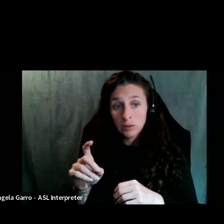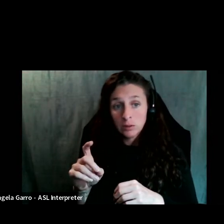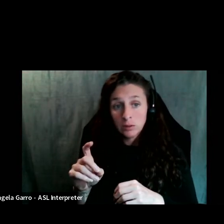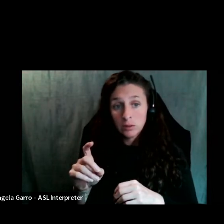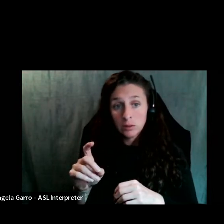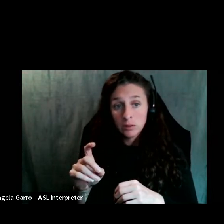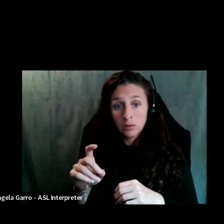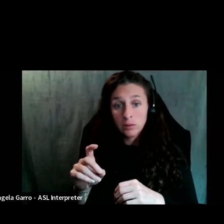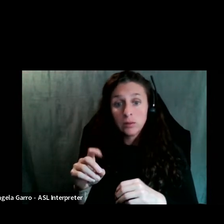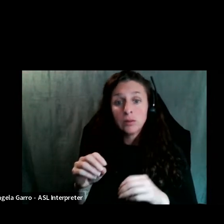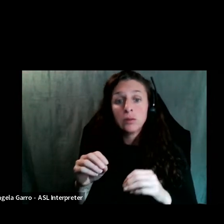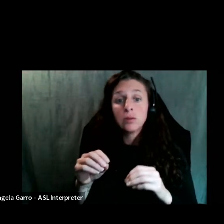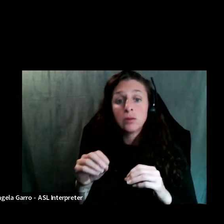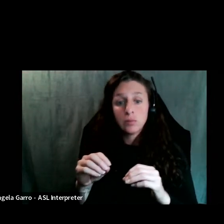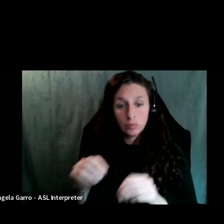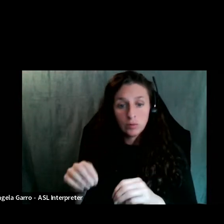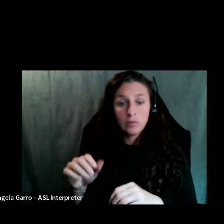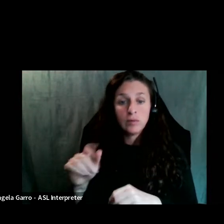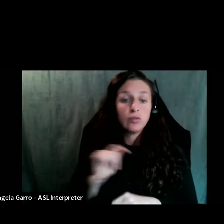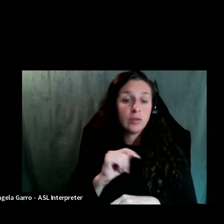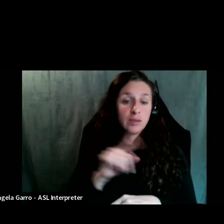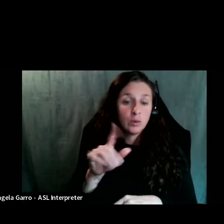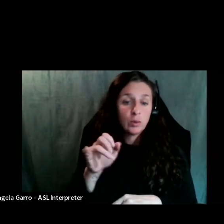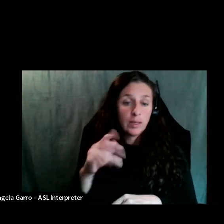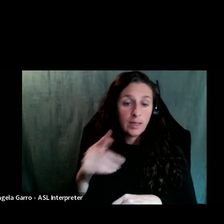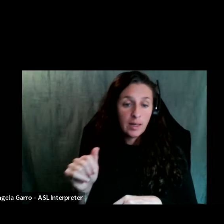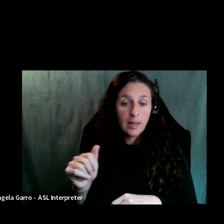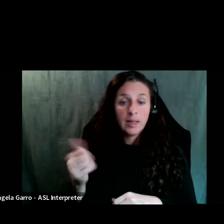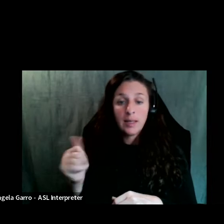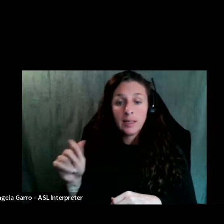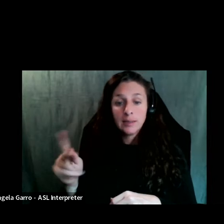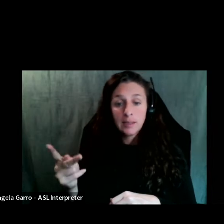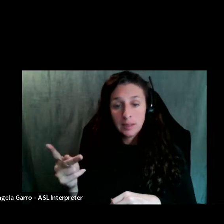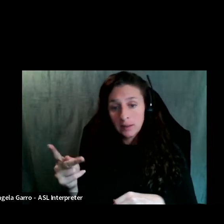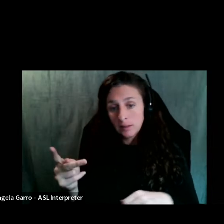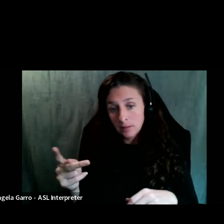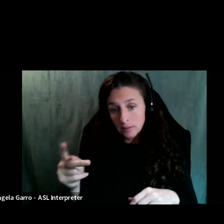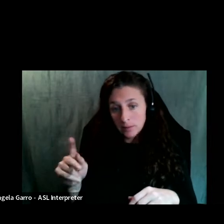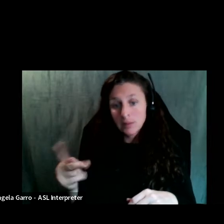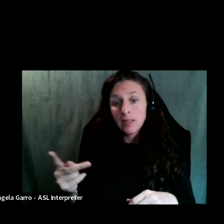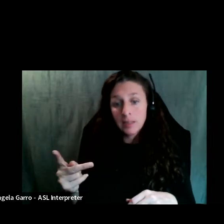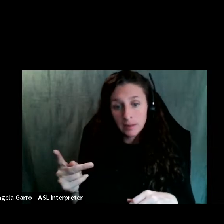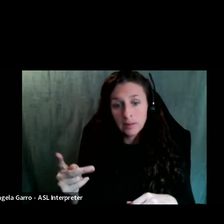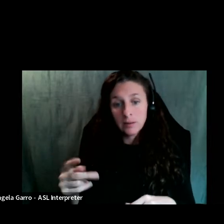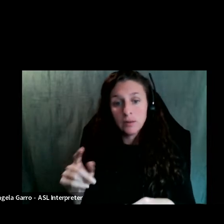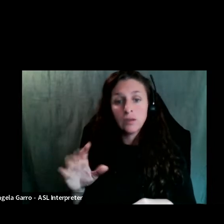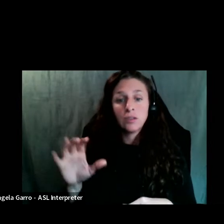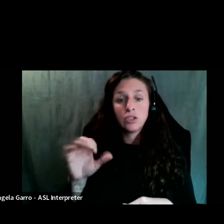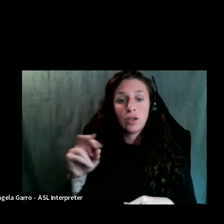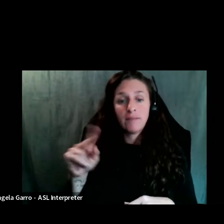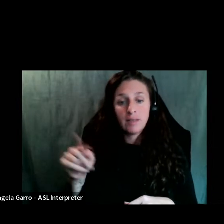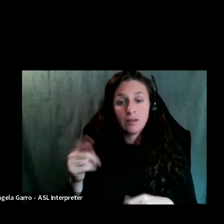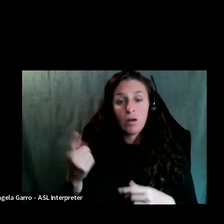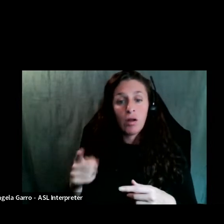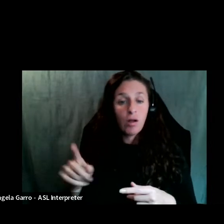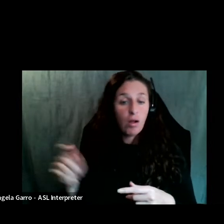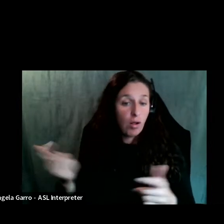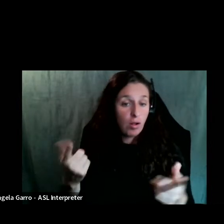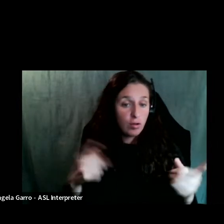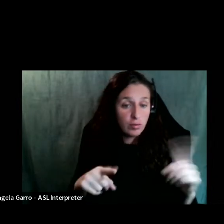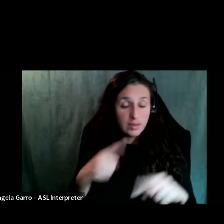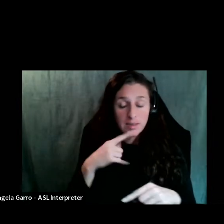I so move. Moved by Trustee Andrade Zuniga. Any second? Is there a second? I'll second that. Seconded by Trustee Chavez. All those in favor, please say